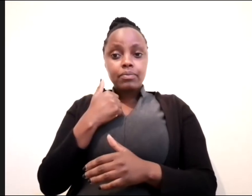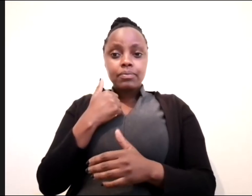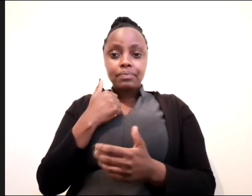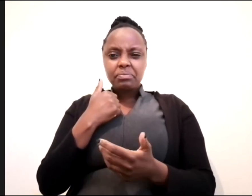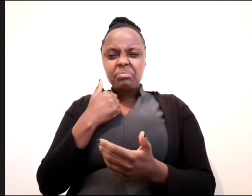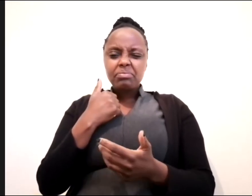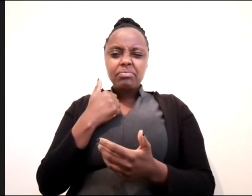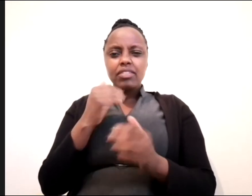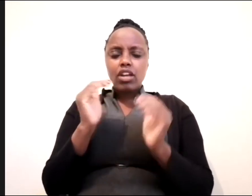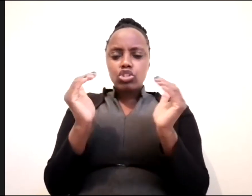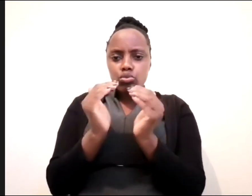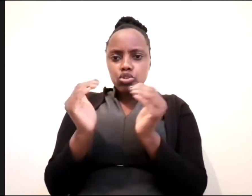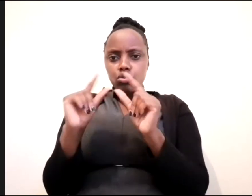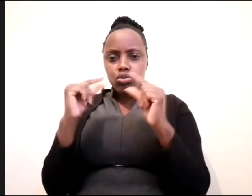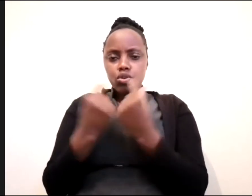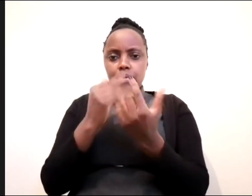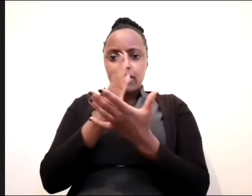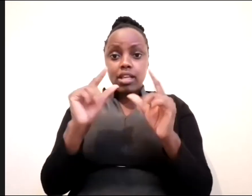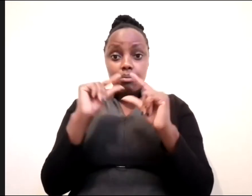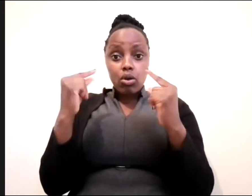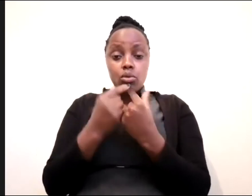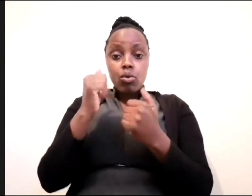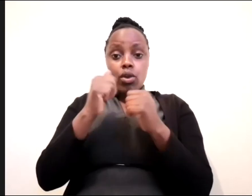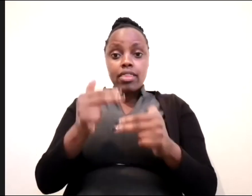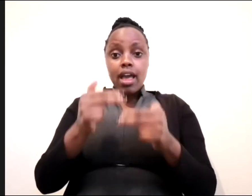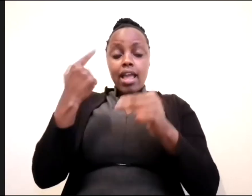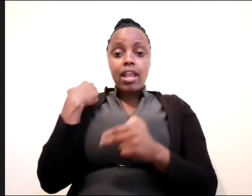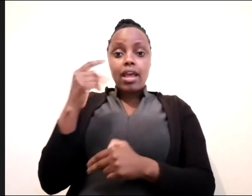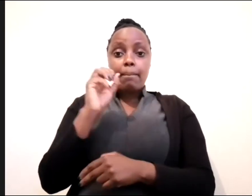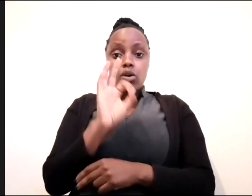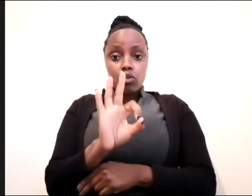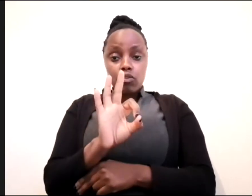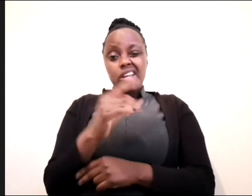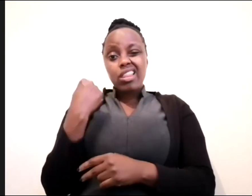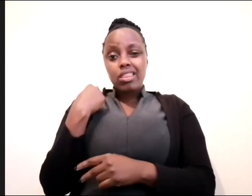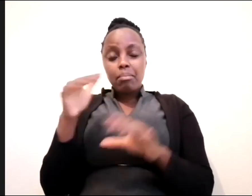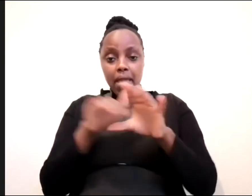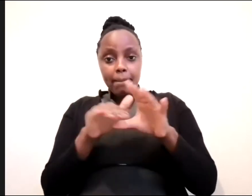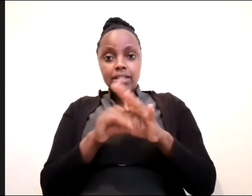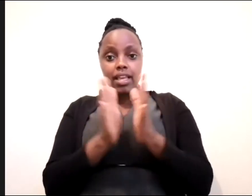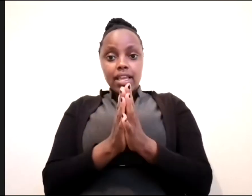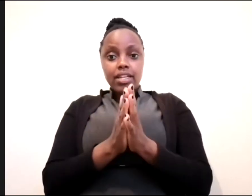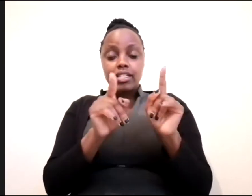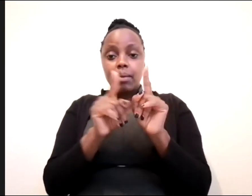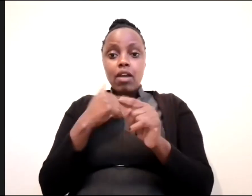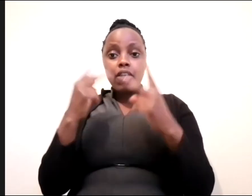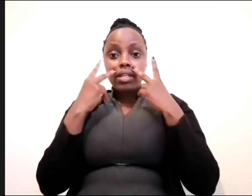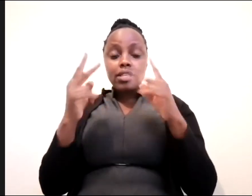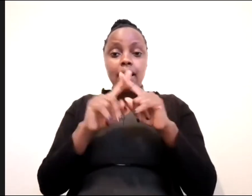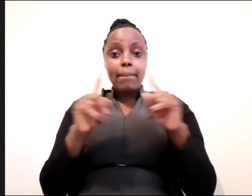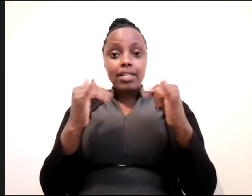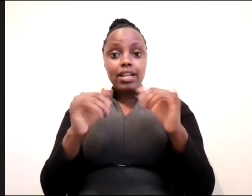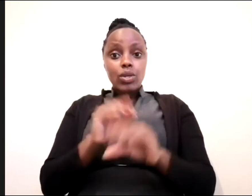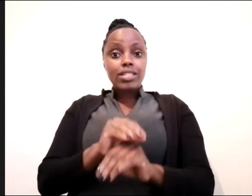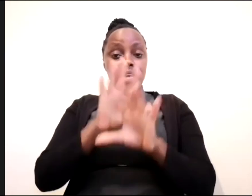many groups, or some groups with a high number of members. And it was also seen that it's clear more